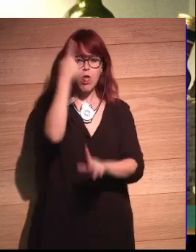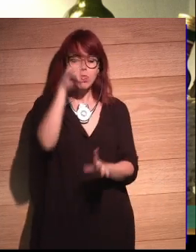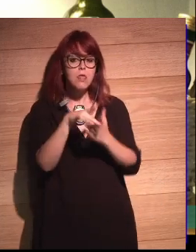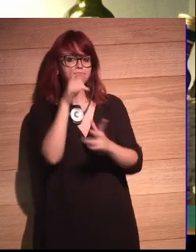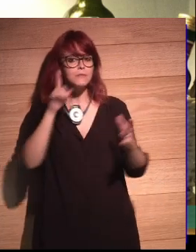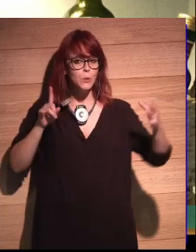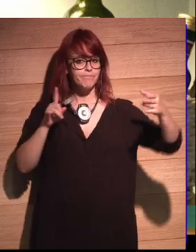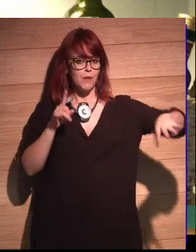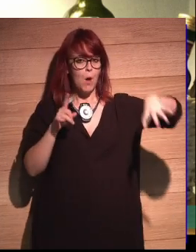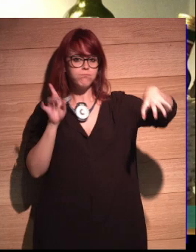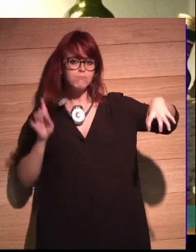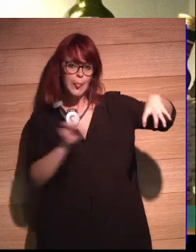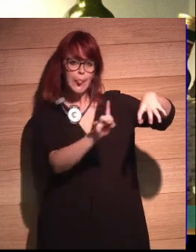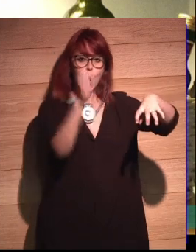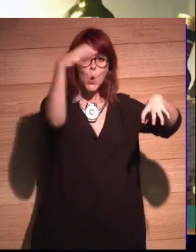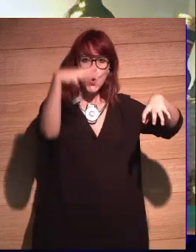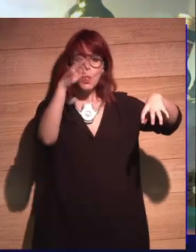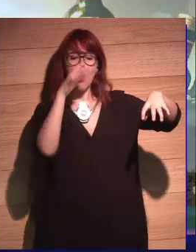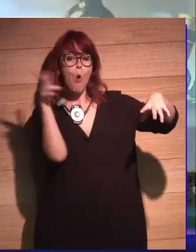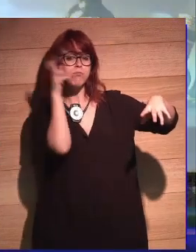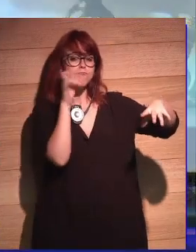connected to the Wi-Fi, so it knows,